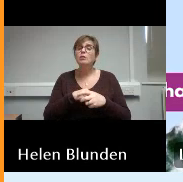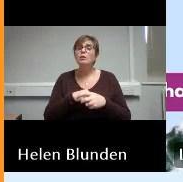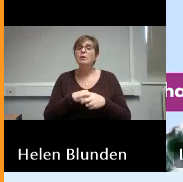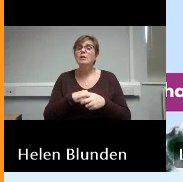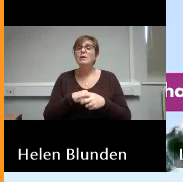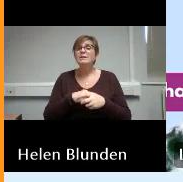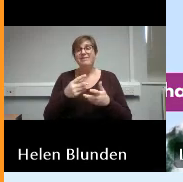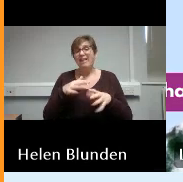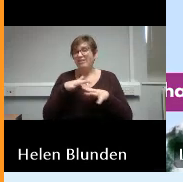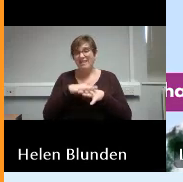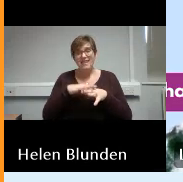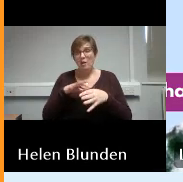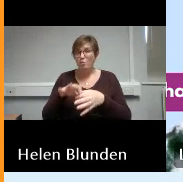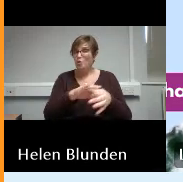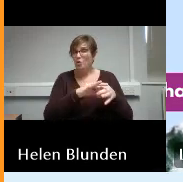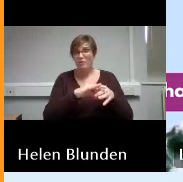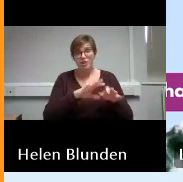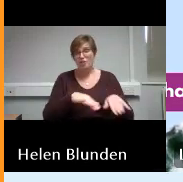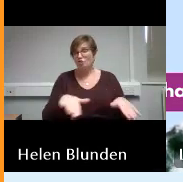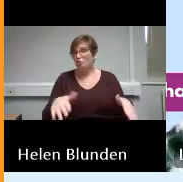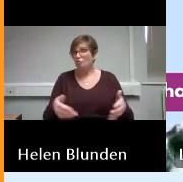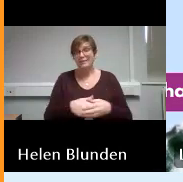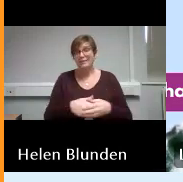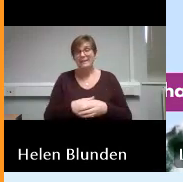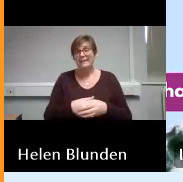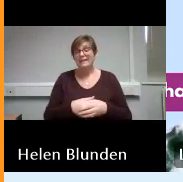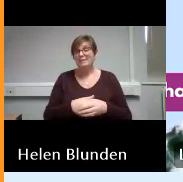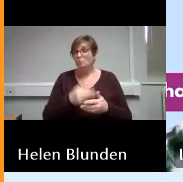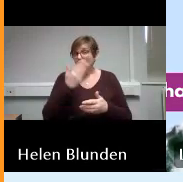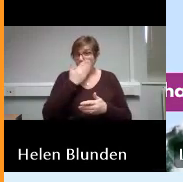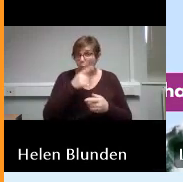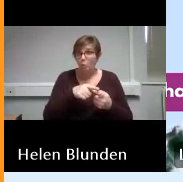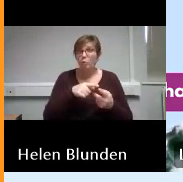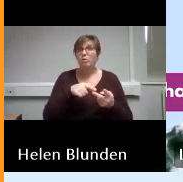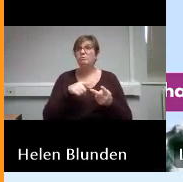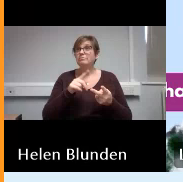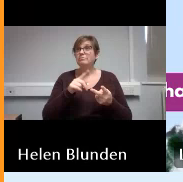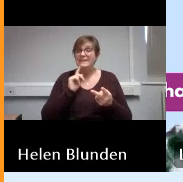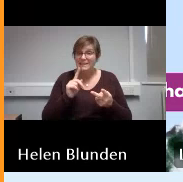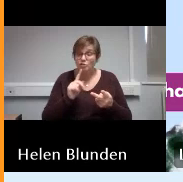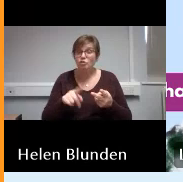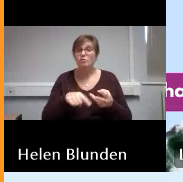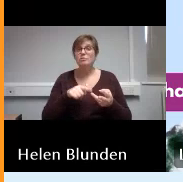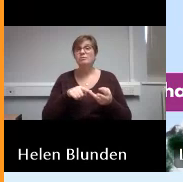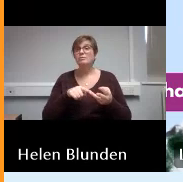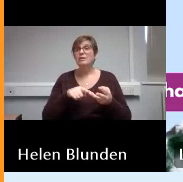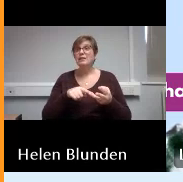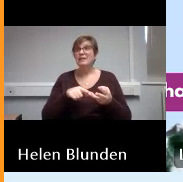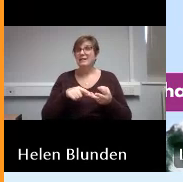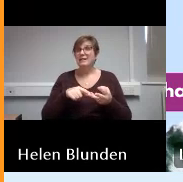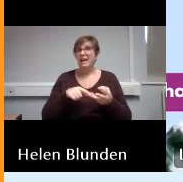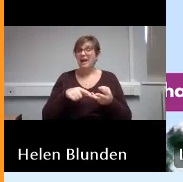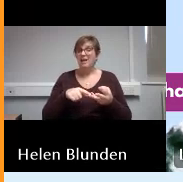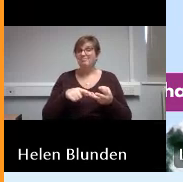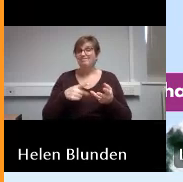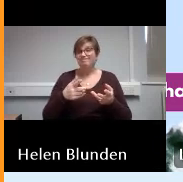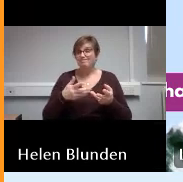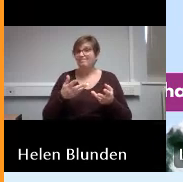the network for our children, isn't it? Is the schools and teachers, and really enabling them to